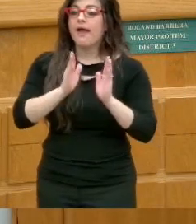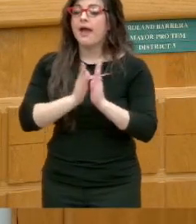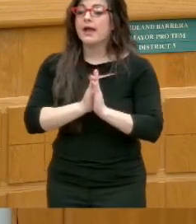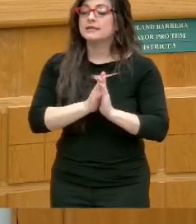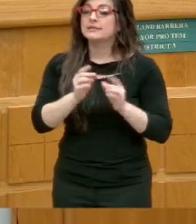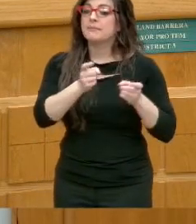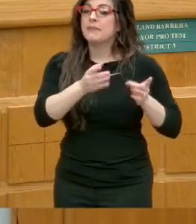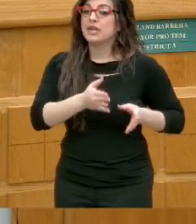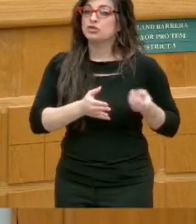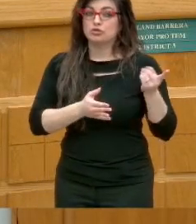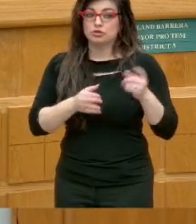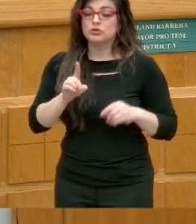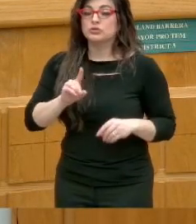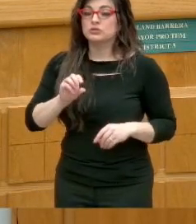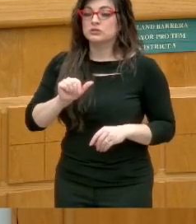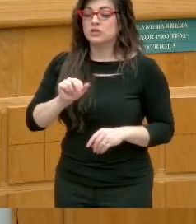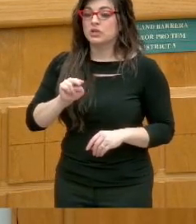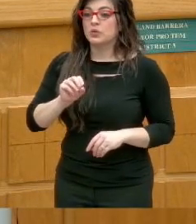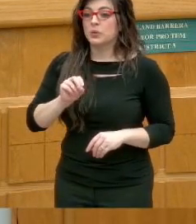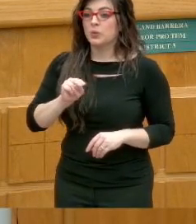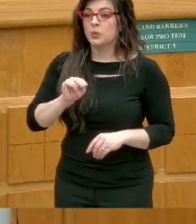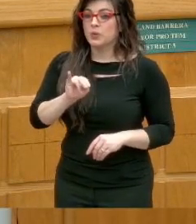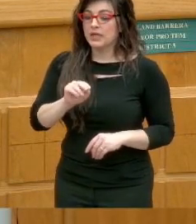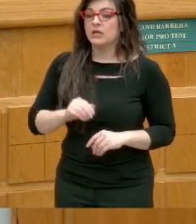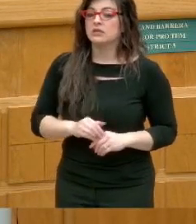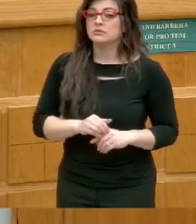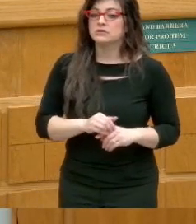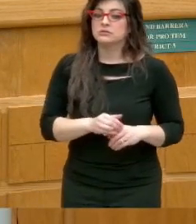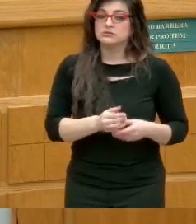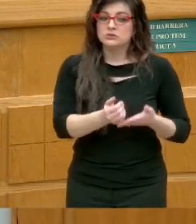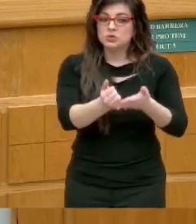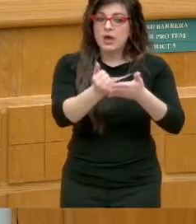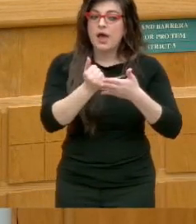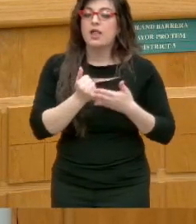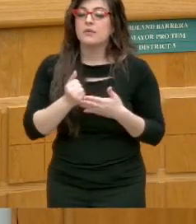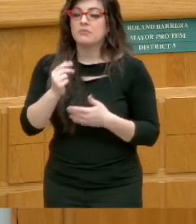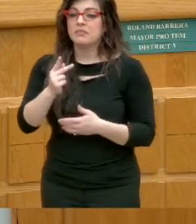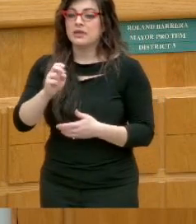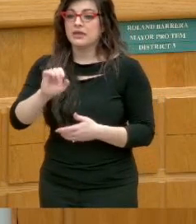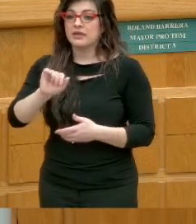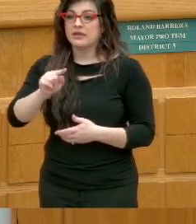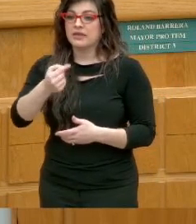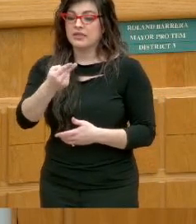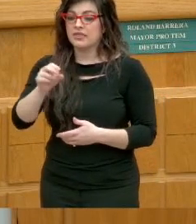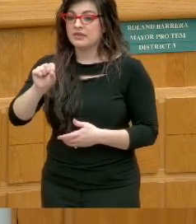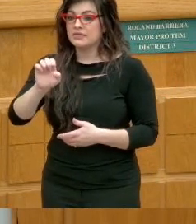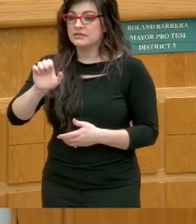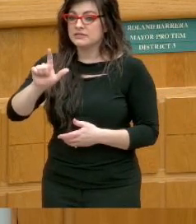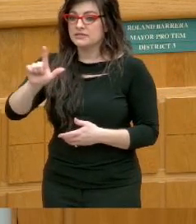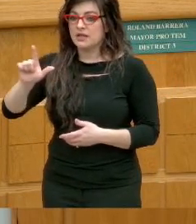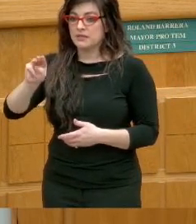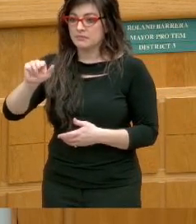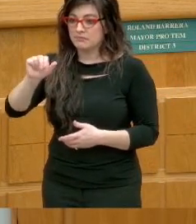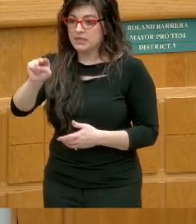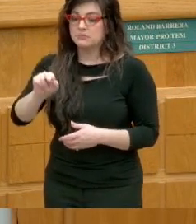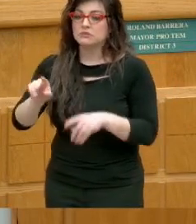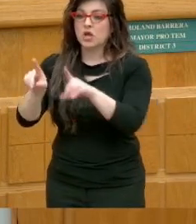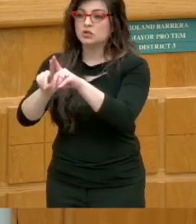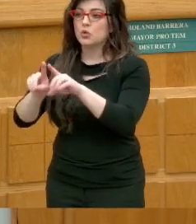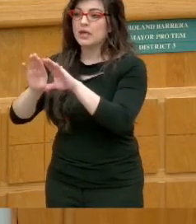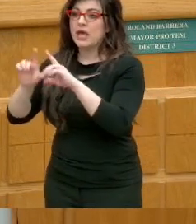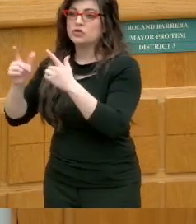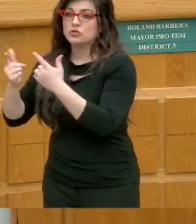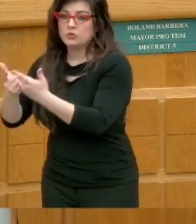me the opportunity to have Assistant City Manager Keith Selman serve, as well as a council person at large,